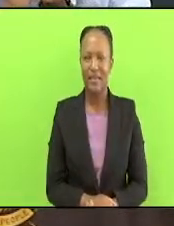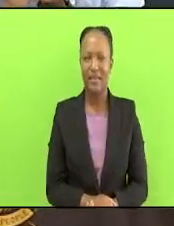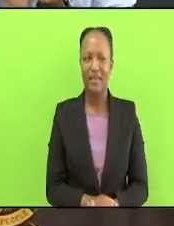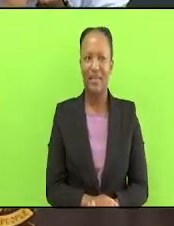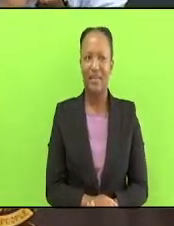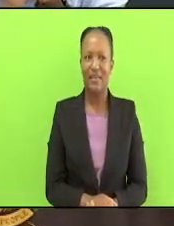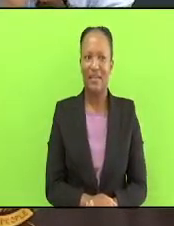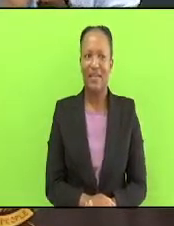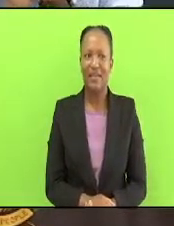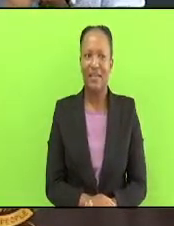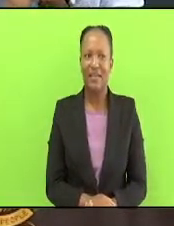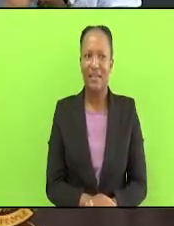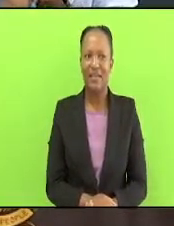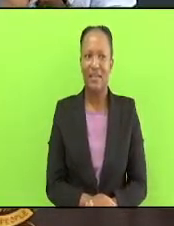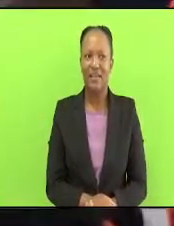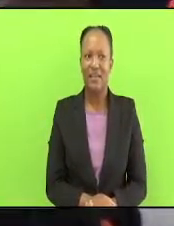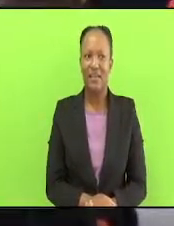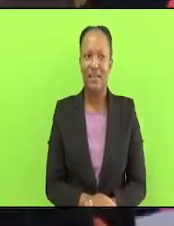quite interesting.